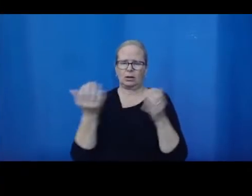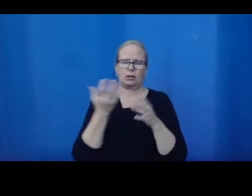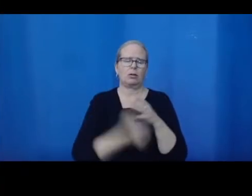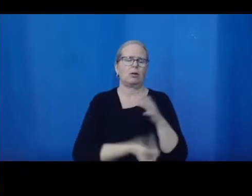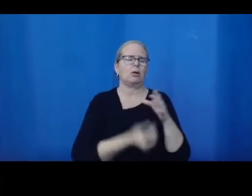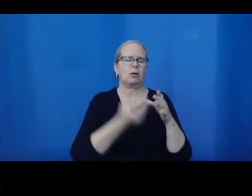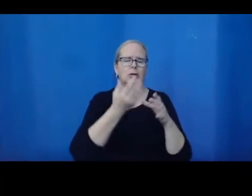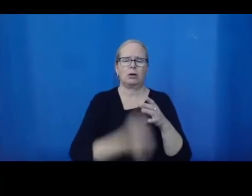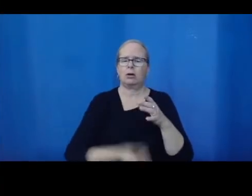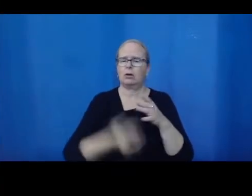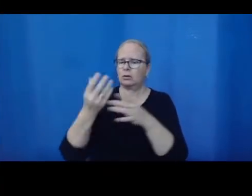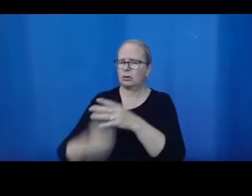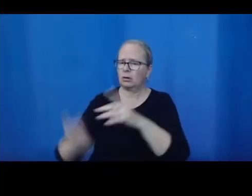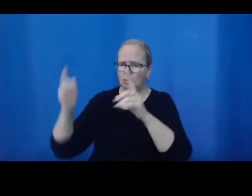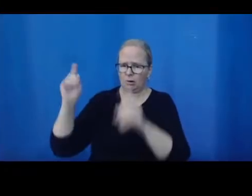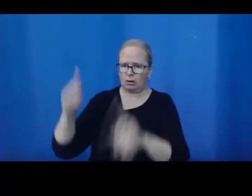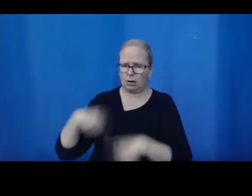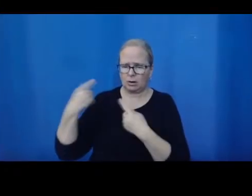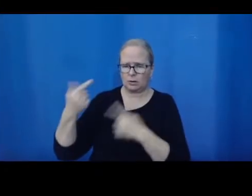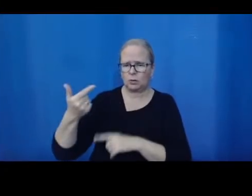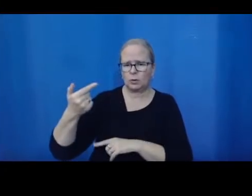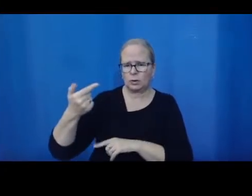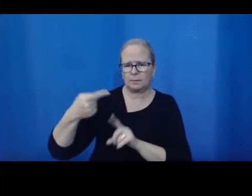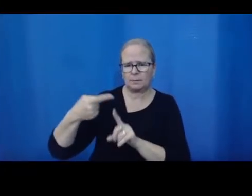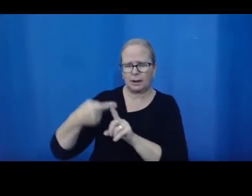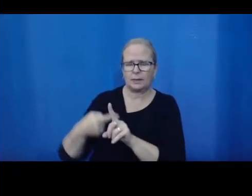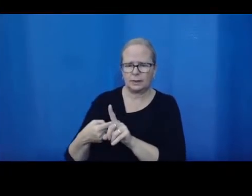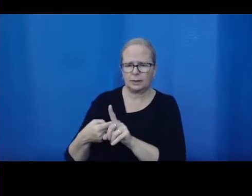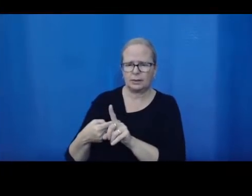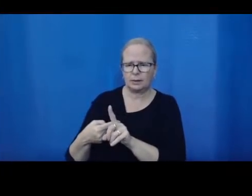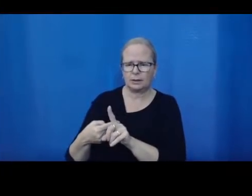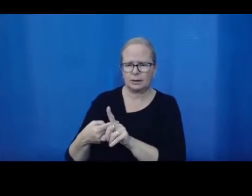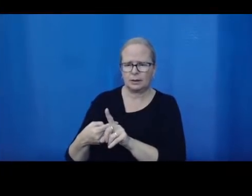sacrificed so much as individuals.